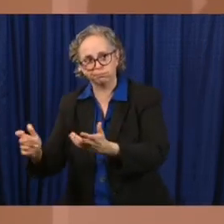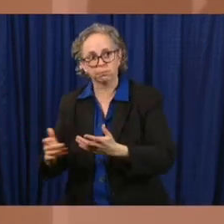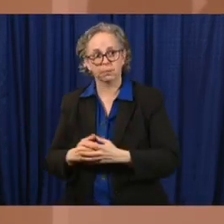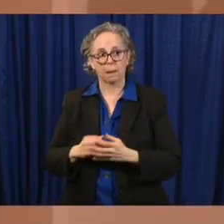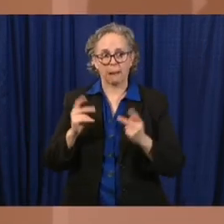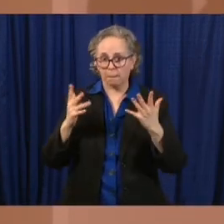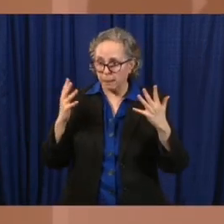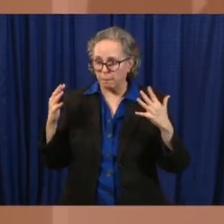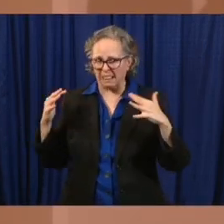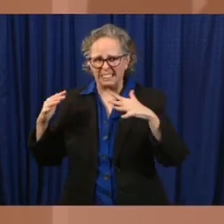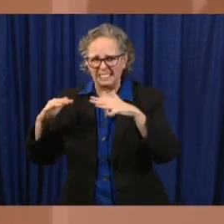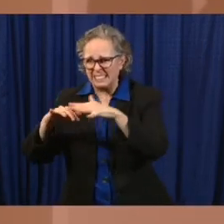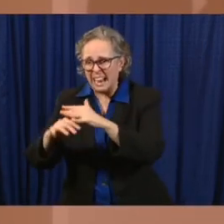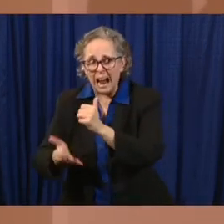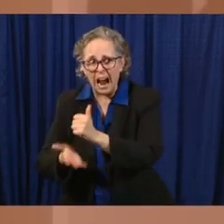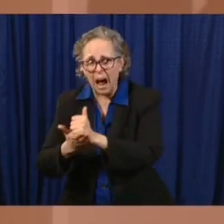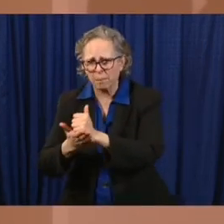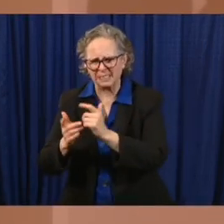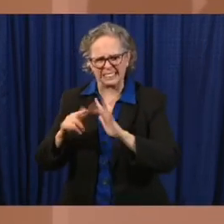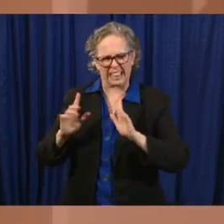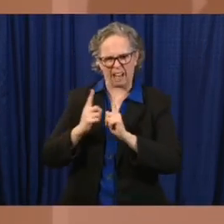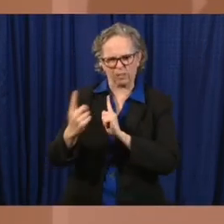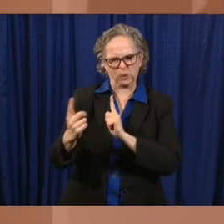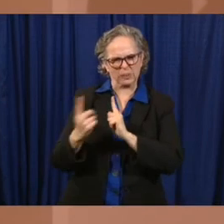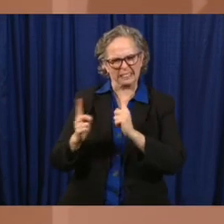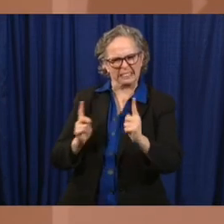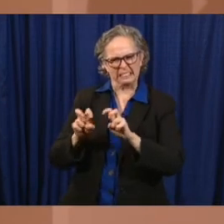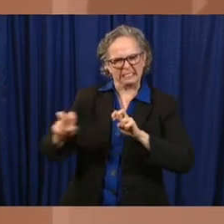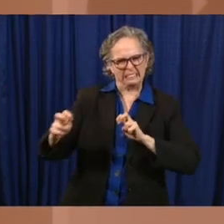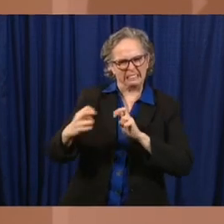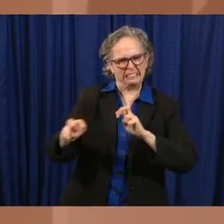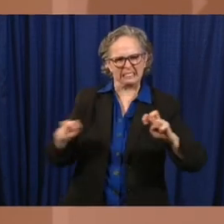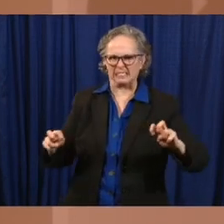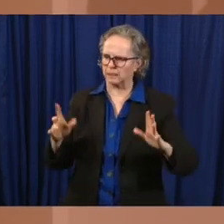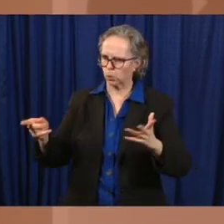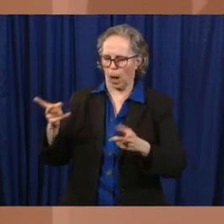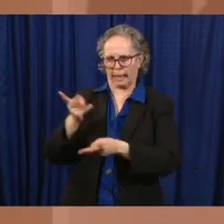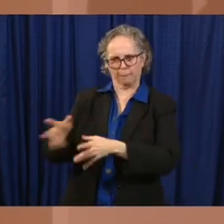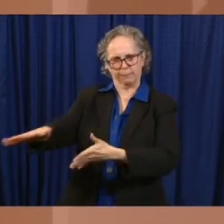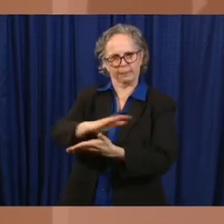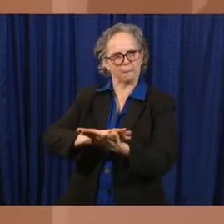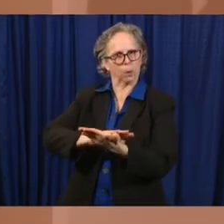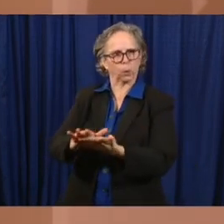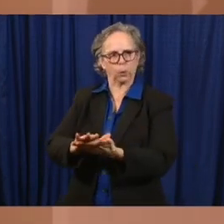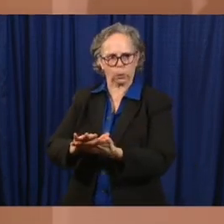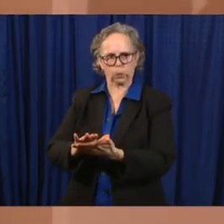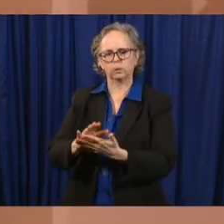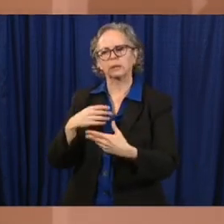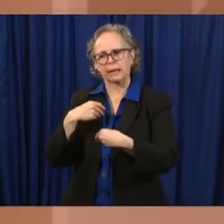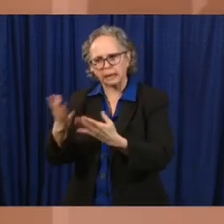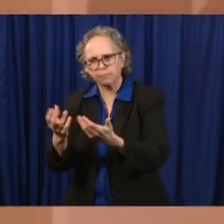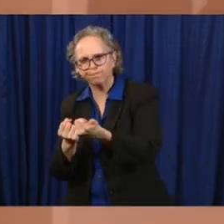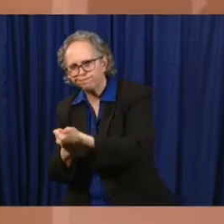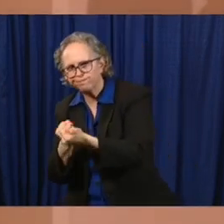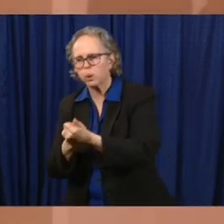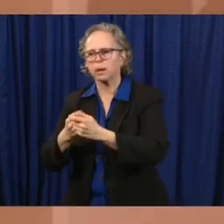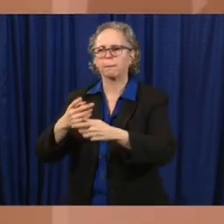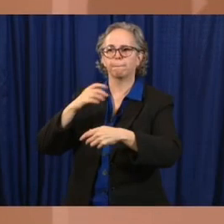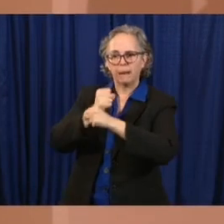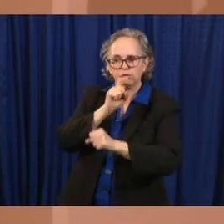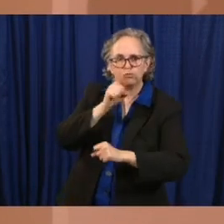sure that they're not too close together and that they are doing this in a safe manner as to not provide the spread. And